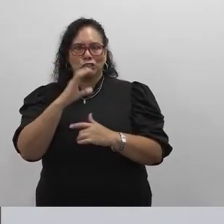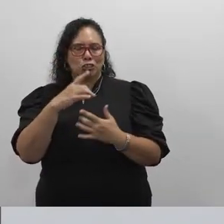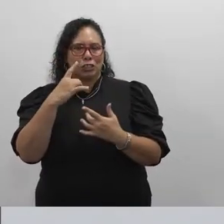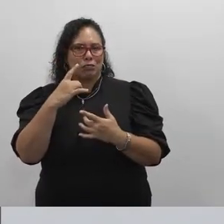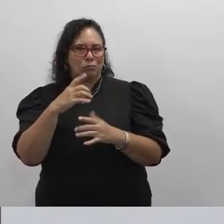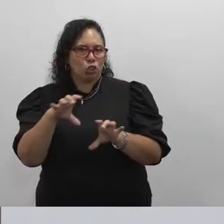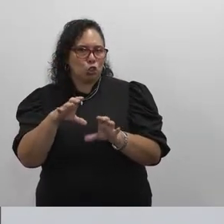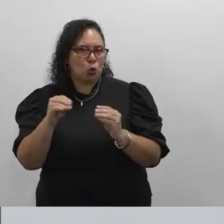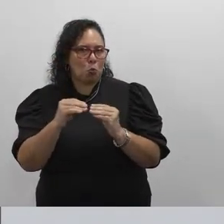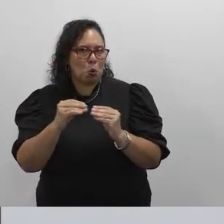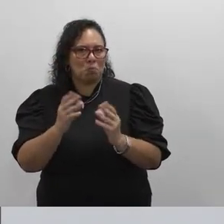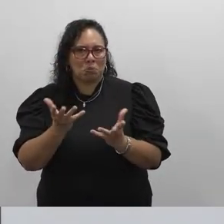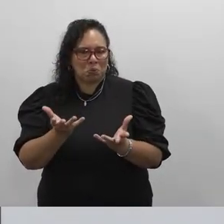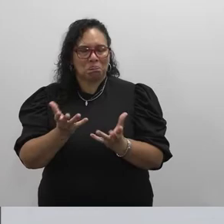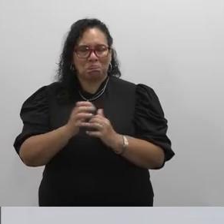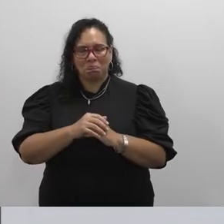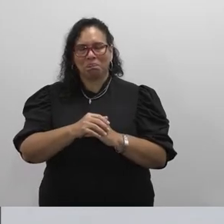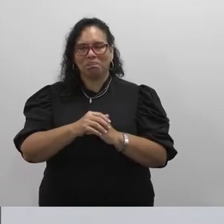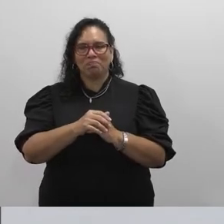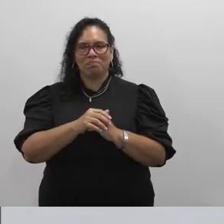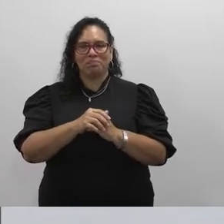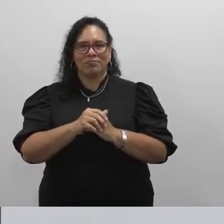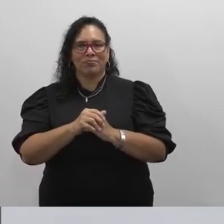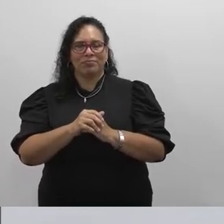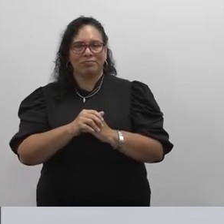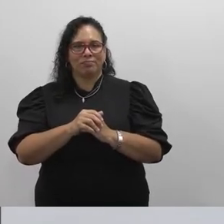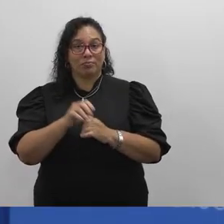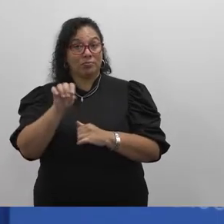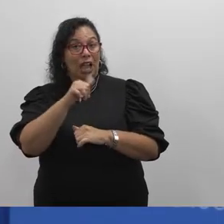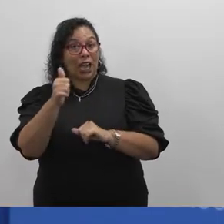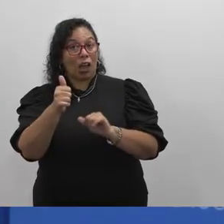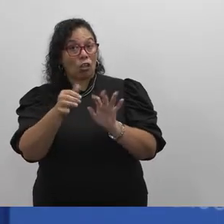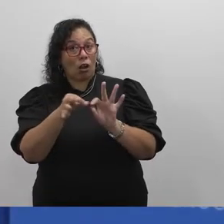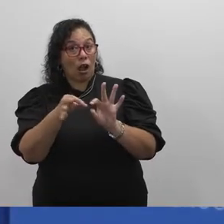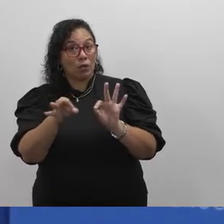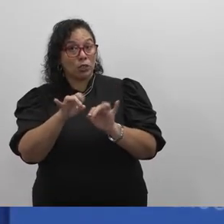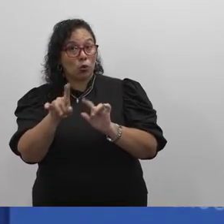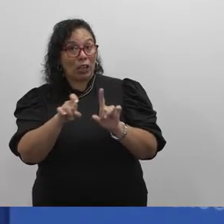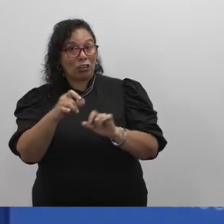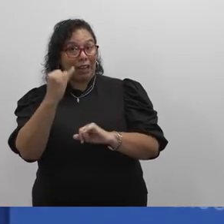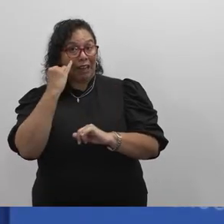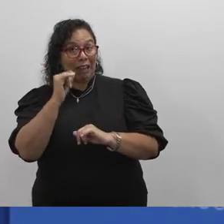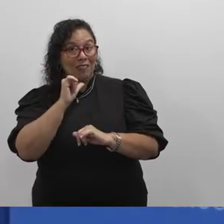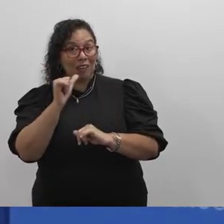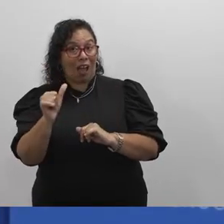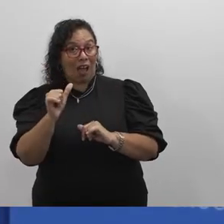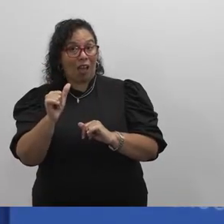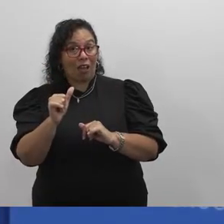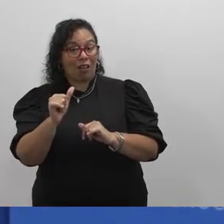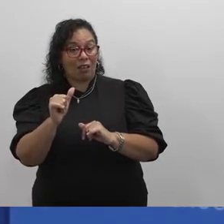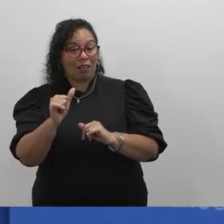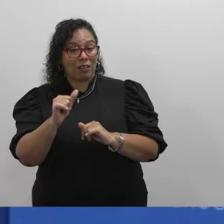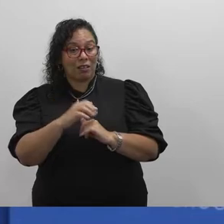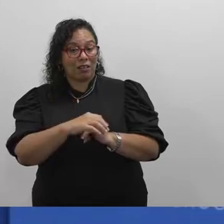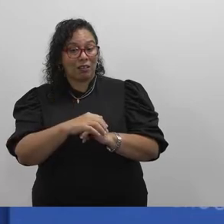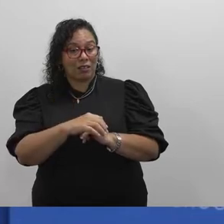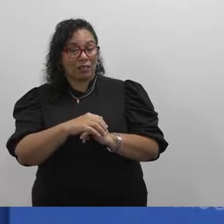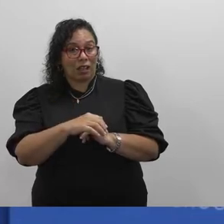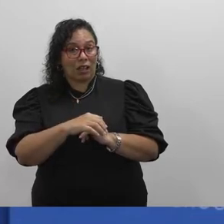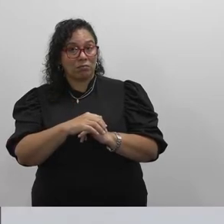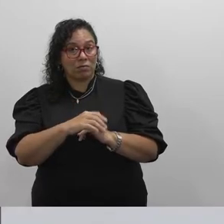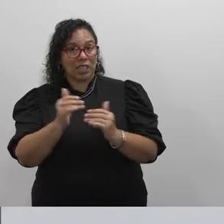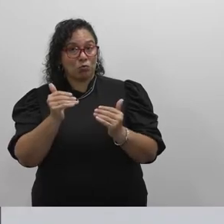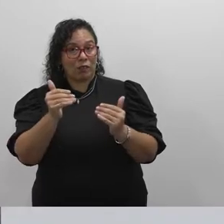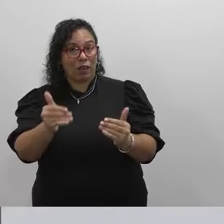us as well. Any other comments or questions, colleagues? If not, then let's move on to the bond resolution, Mr.